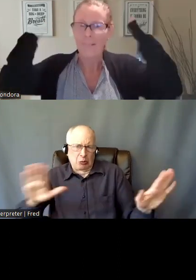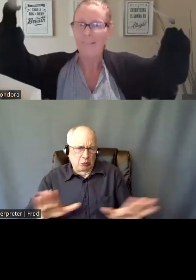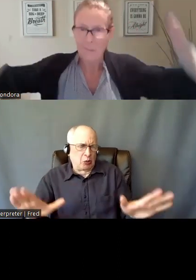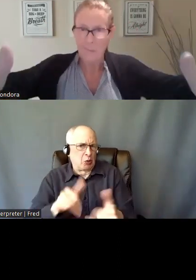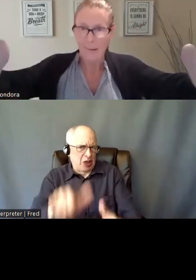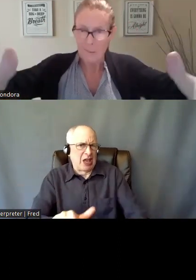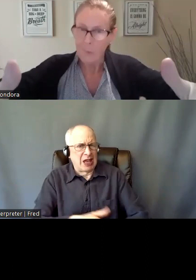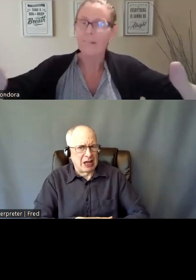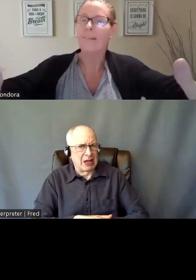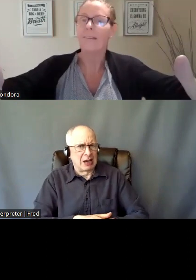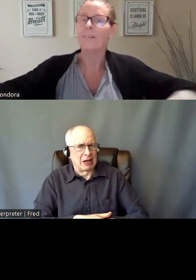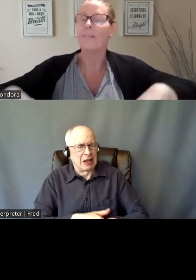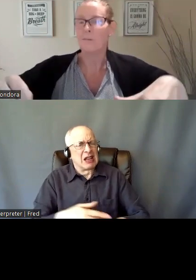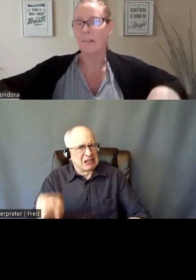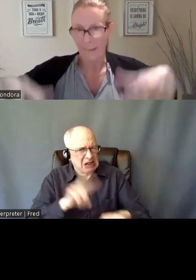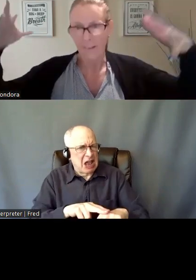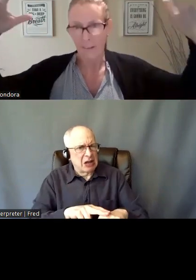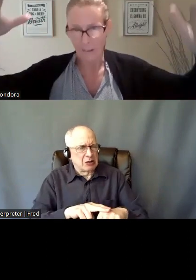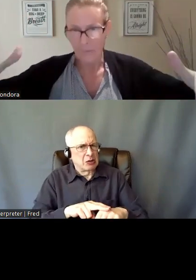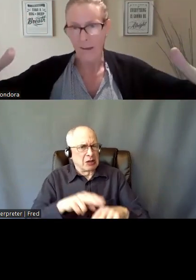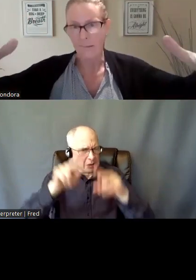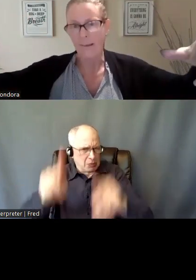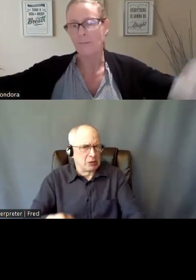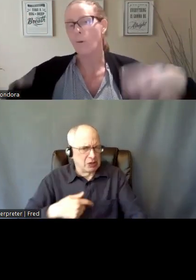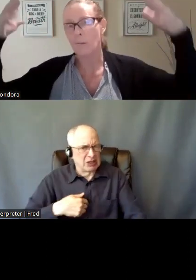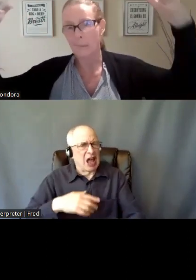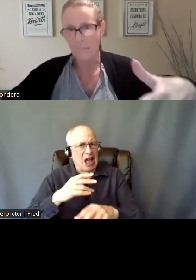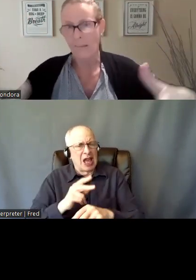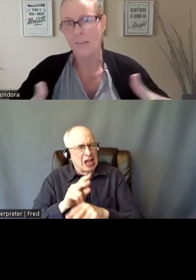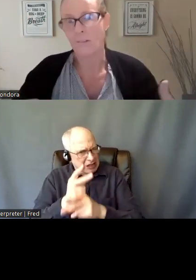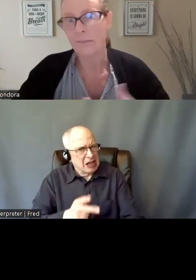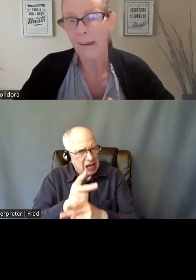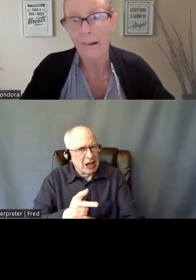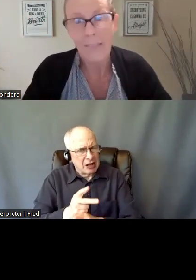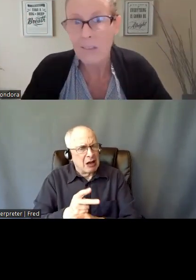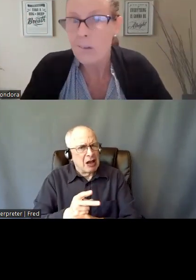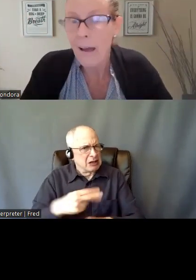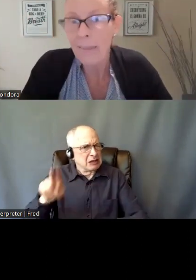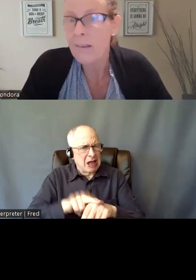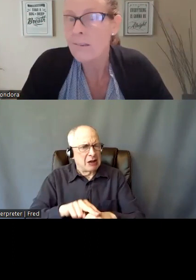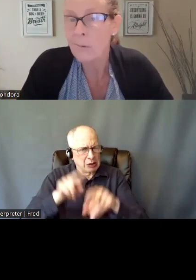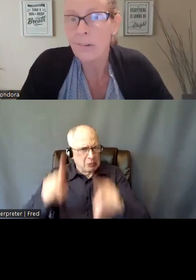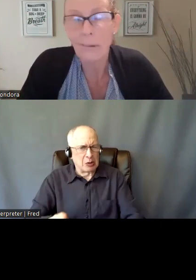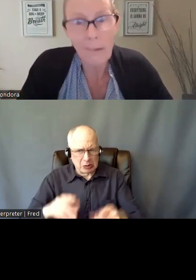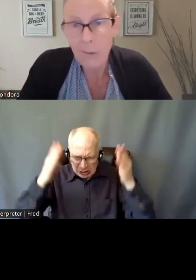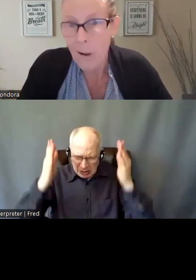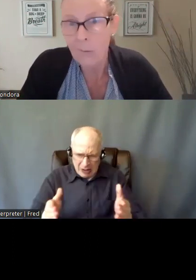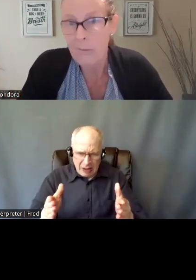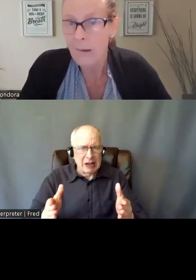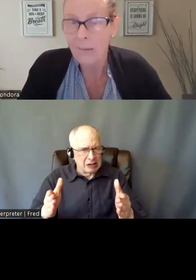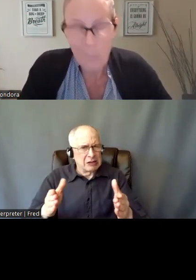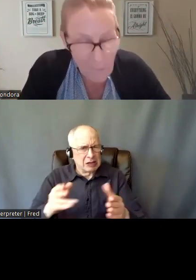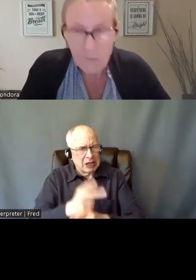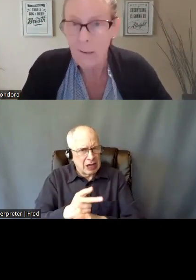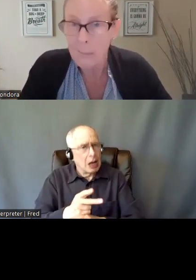about what is important to the individual and to their family. And of course we put them at the center of care. And I think there's a lot of things that we're doing really well.